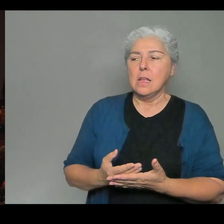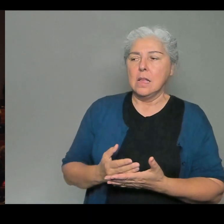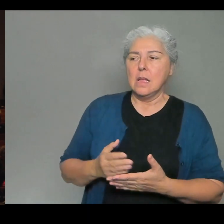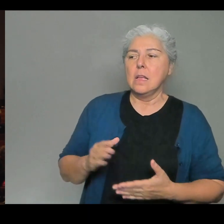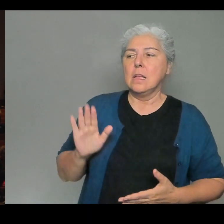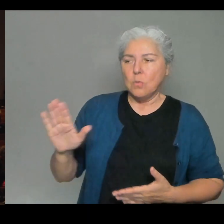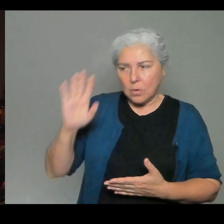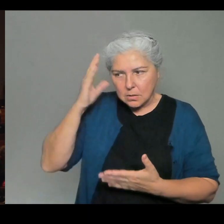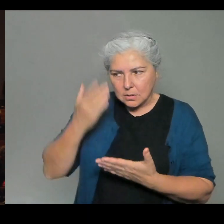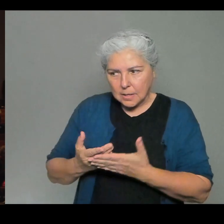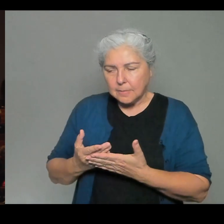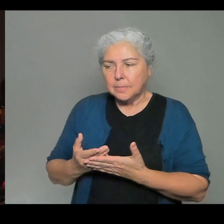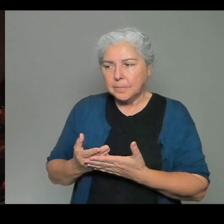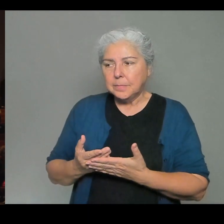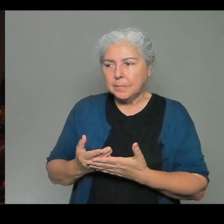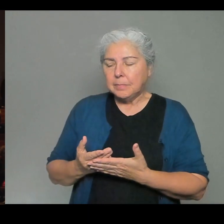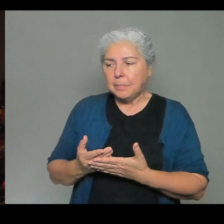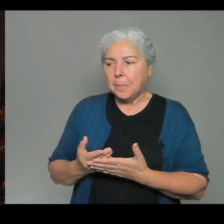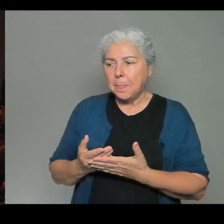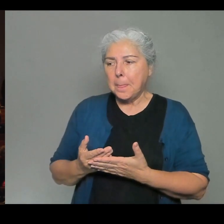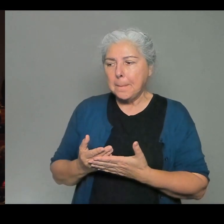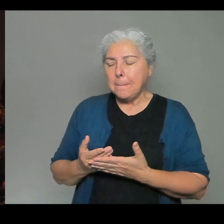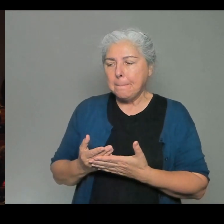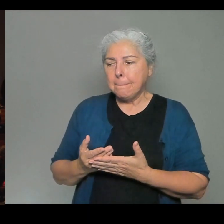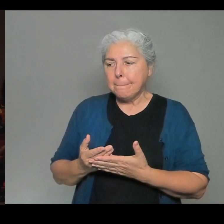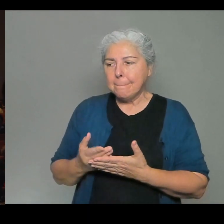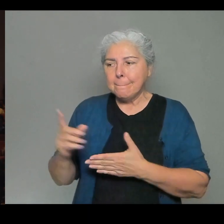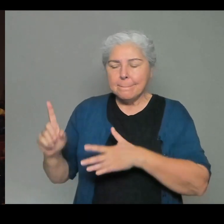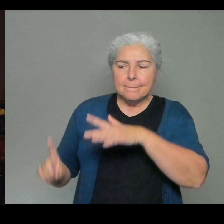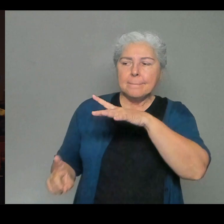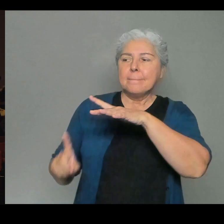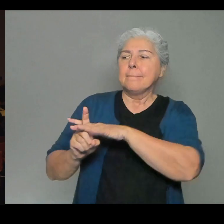as soon as this son of yours